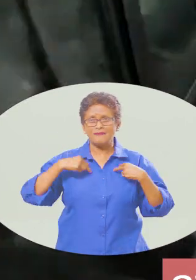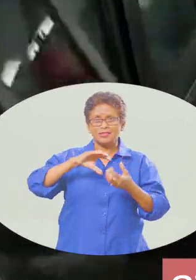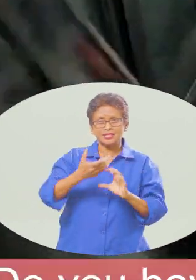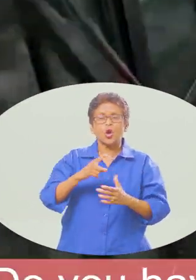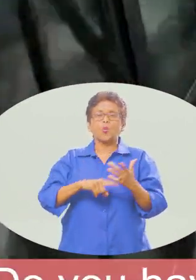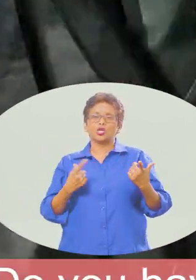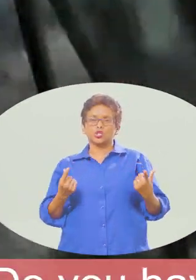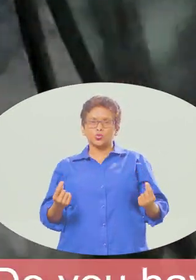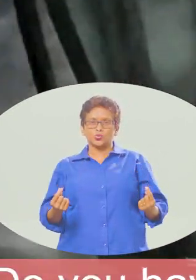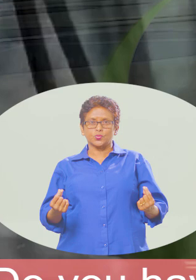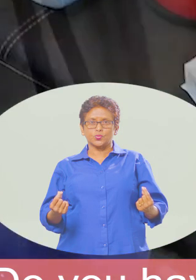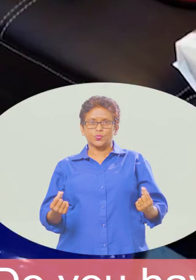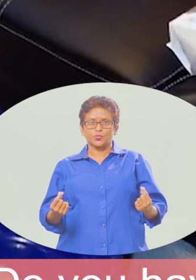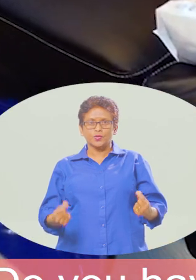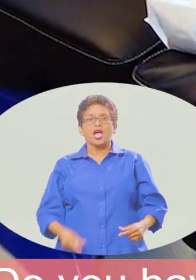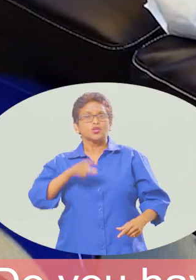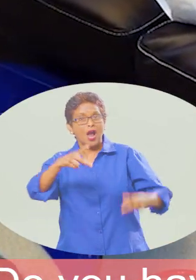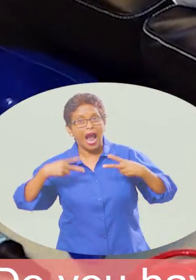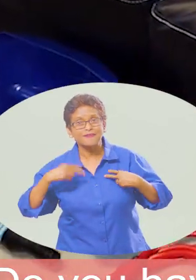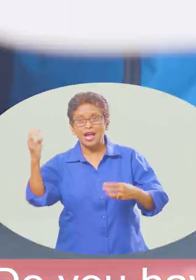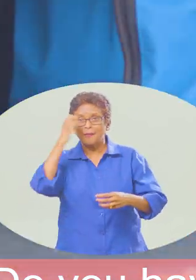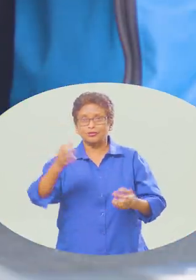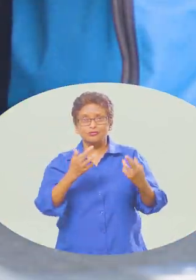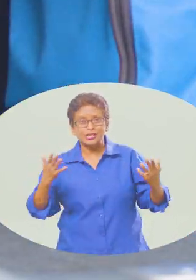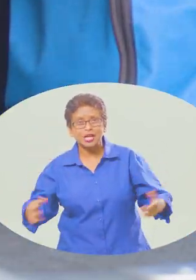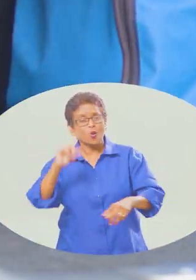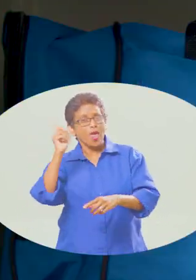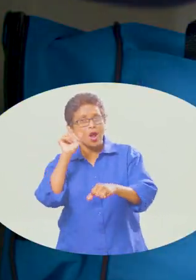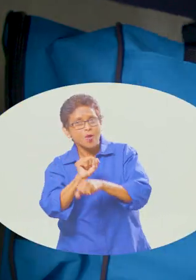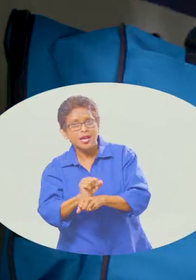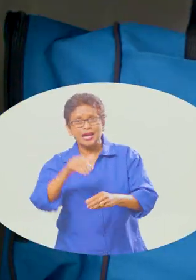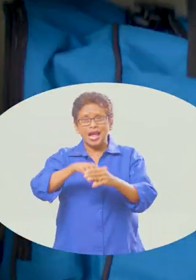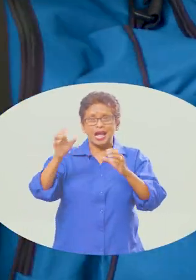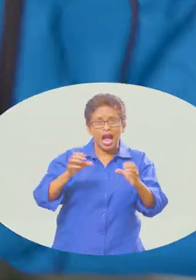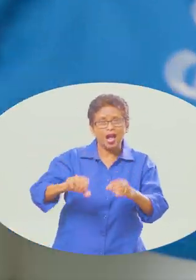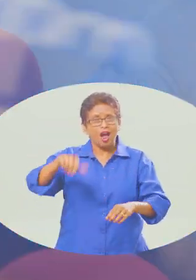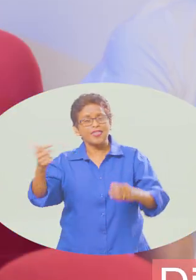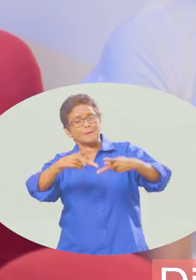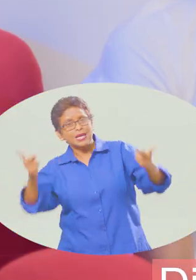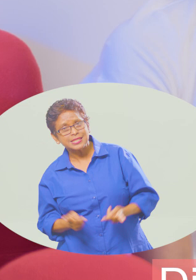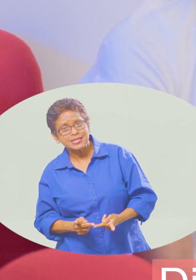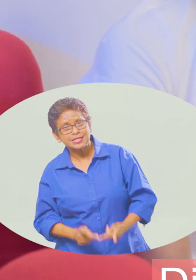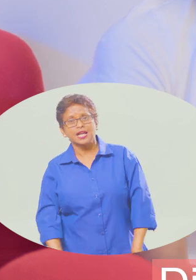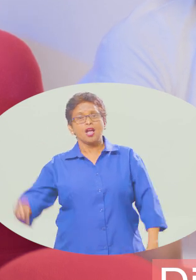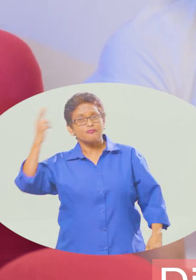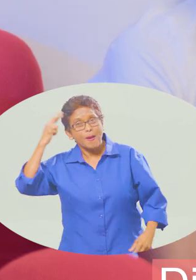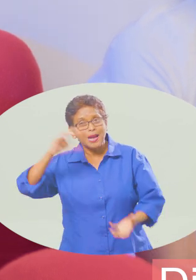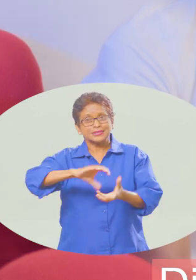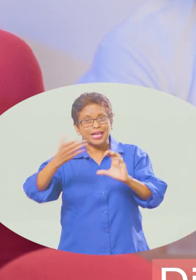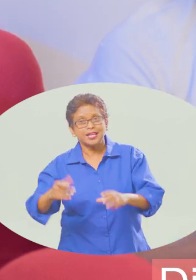mall? Do you have emergency supplies at work, in your car, or a place you regularly visit? Disasters